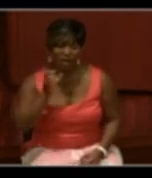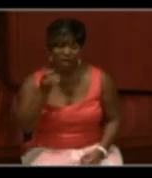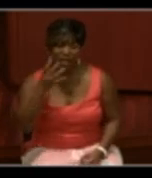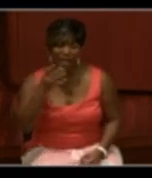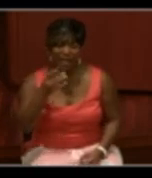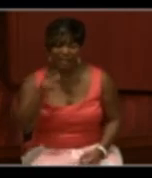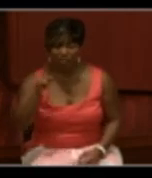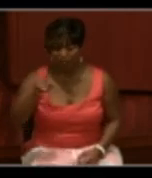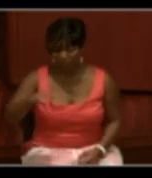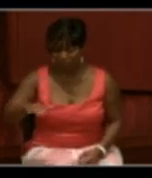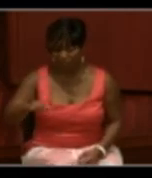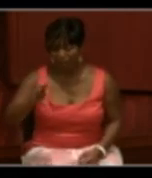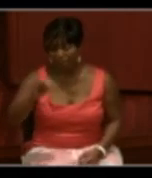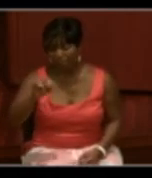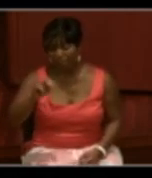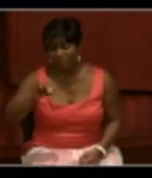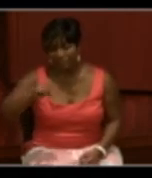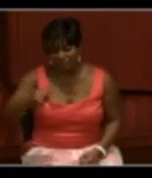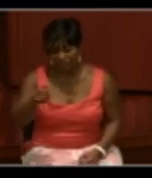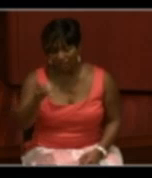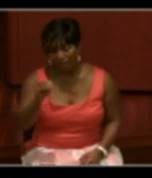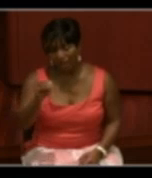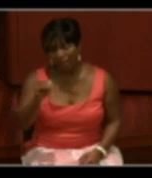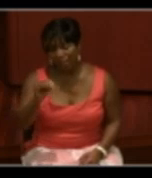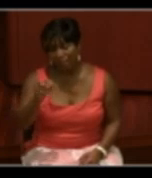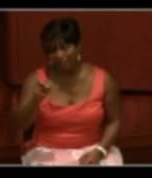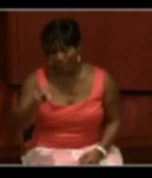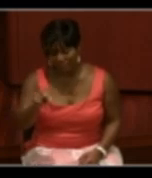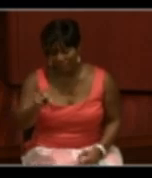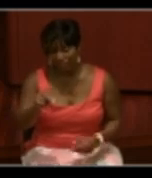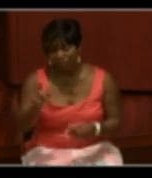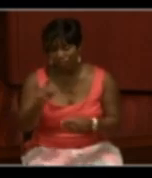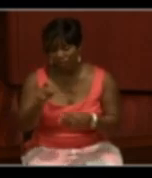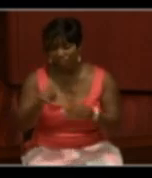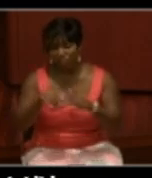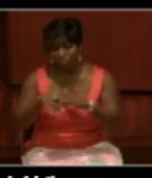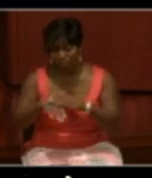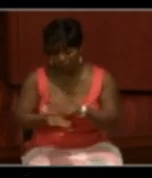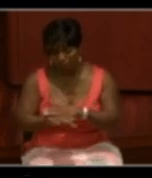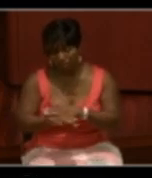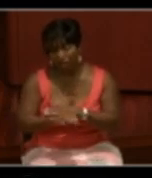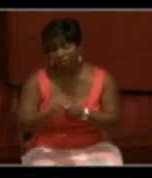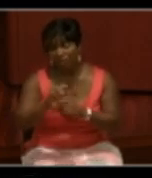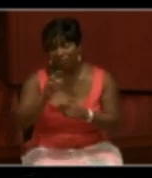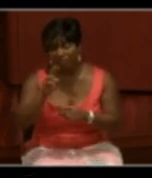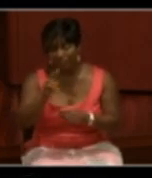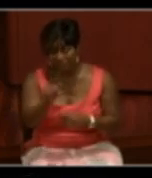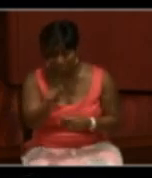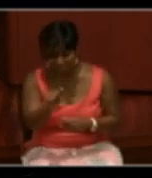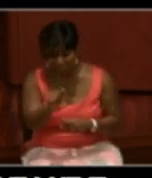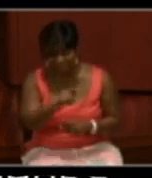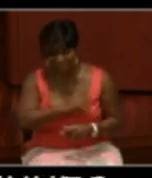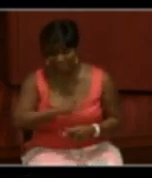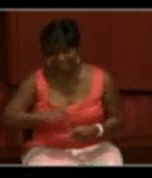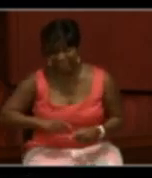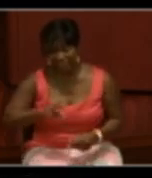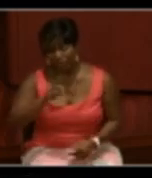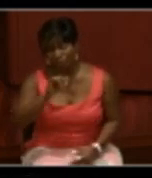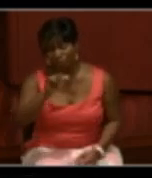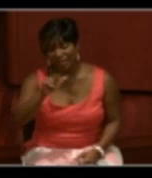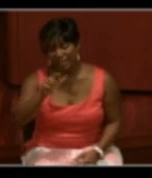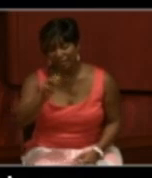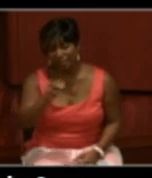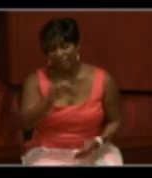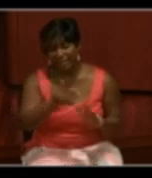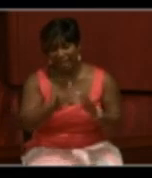Benjamin Pinnell. States that his place of birth was King William County, Virginia, and his residence at the time he opened his account was